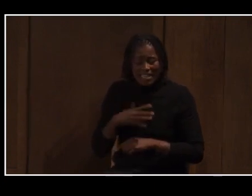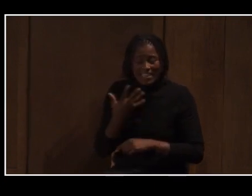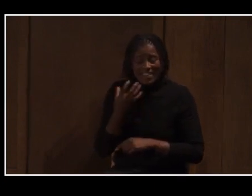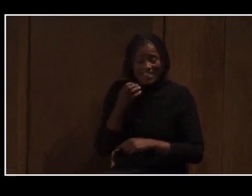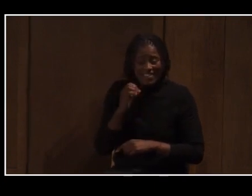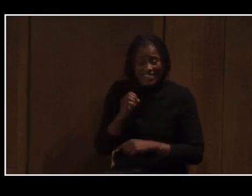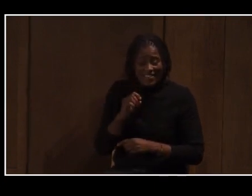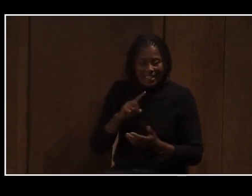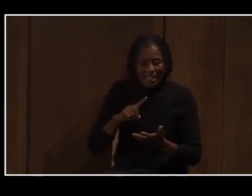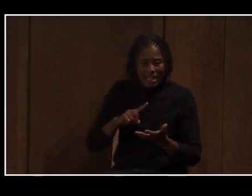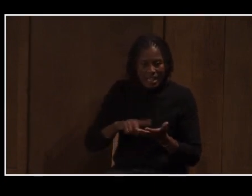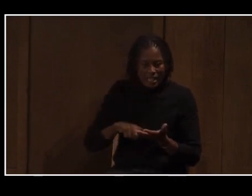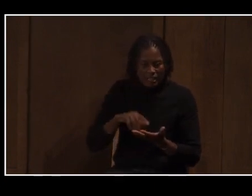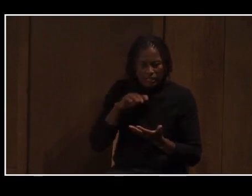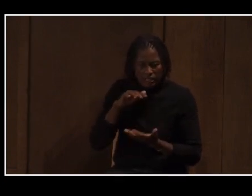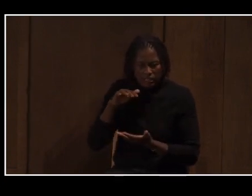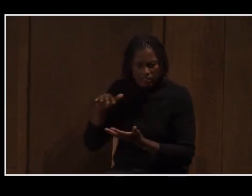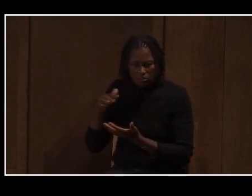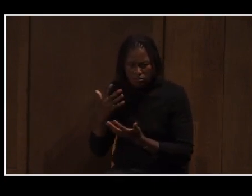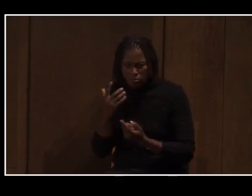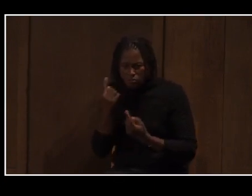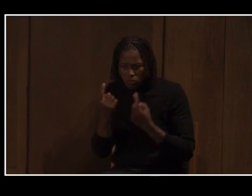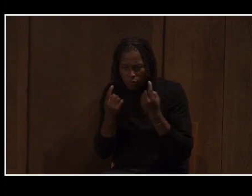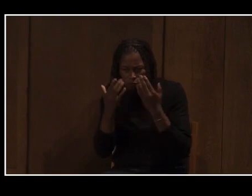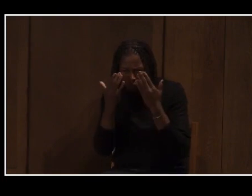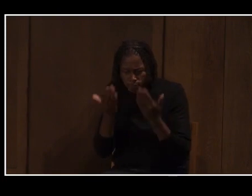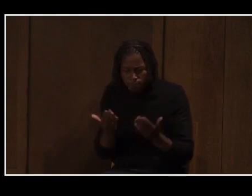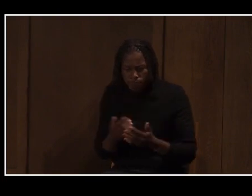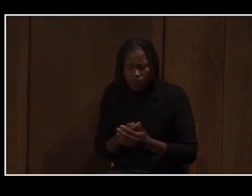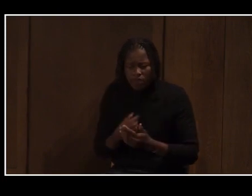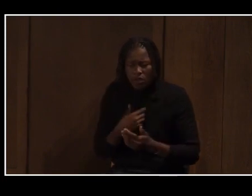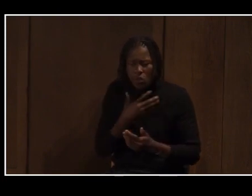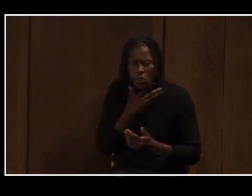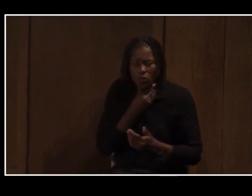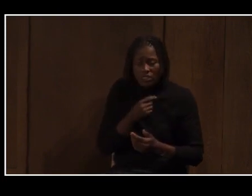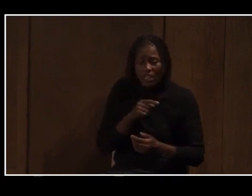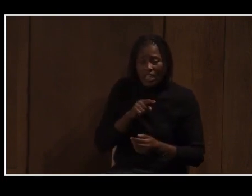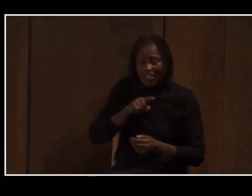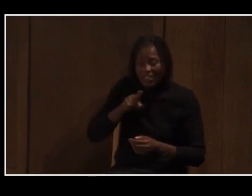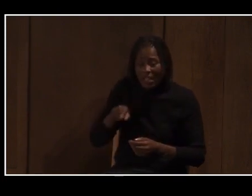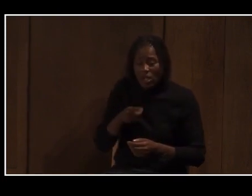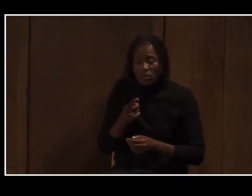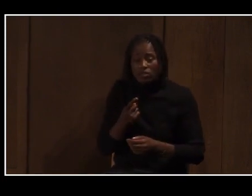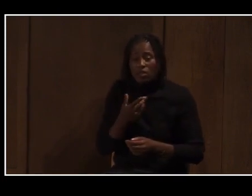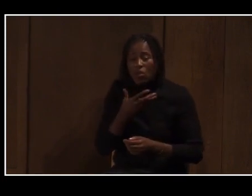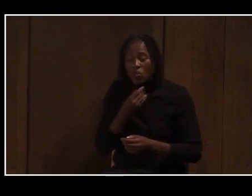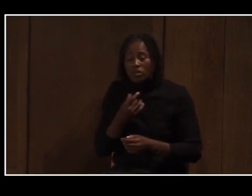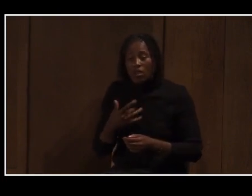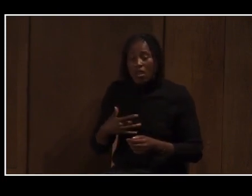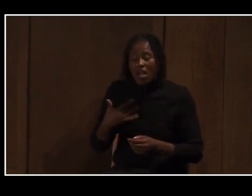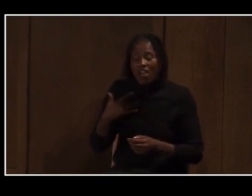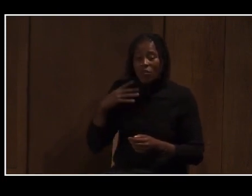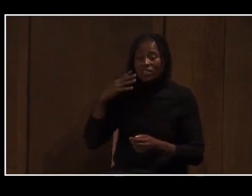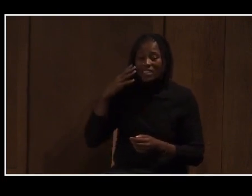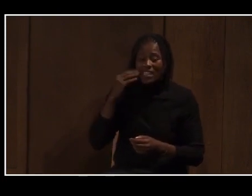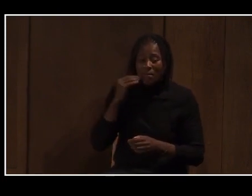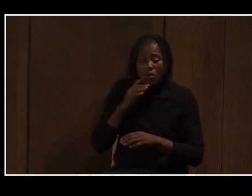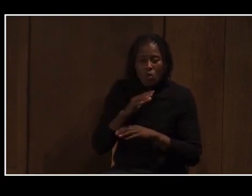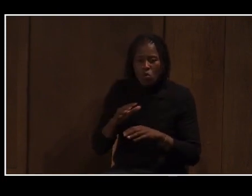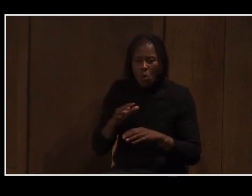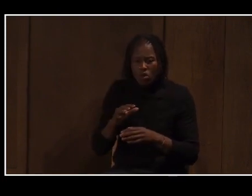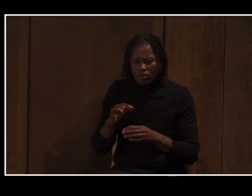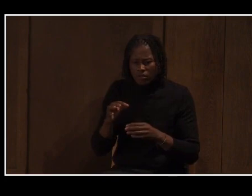liters? How I wish it were thousands. How I wish that life were just lemon, not segments of flesh tortured in the physics